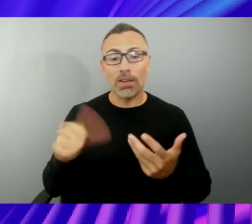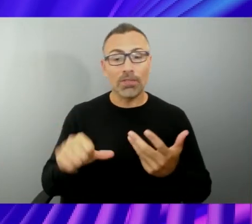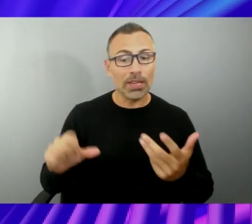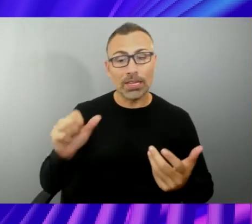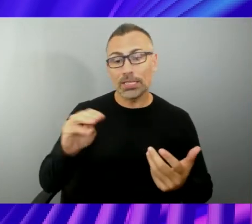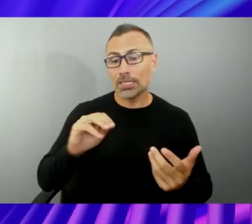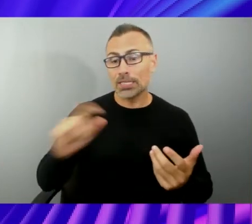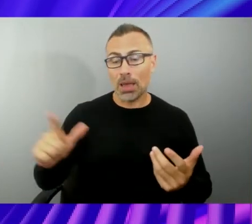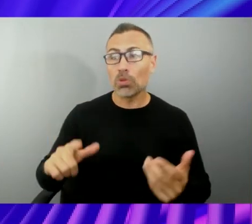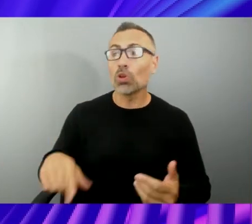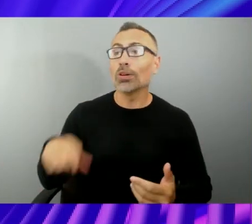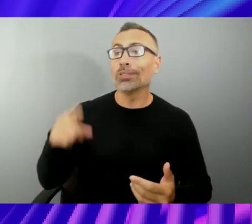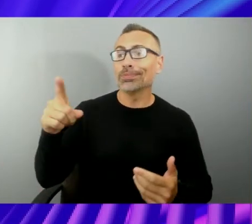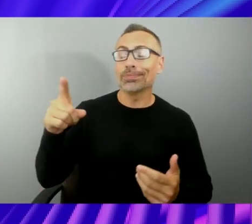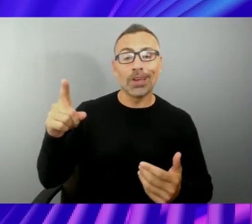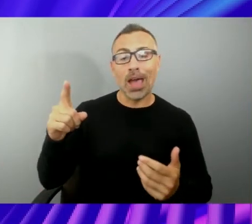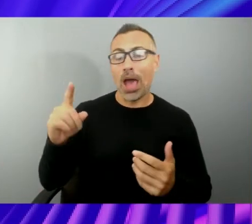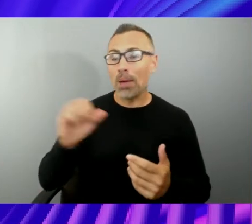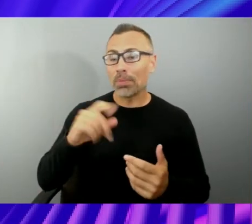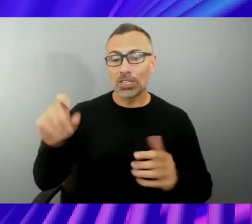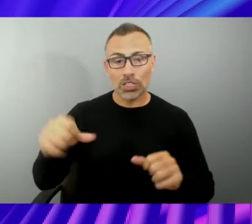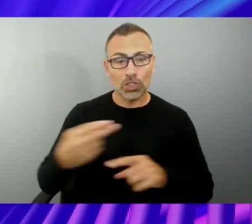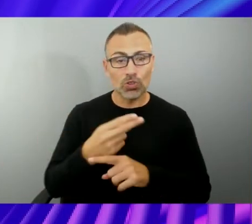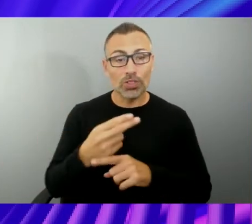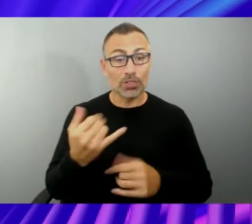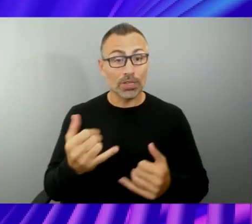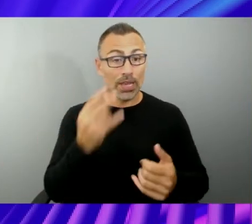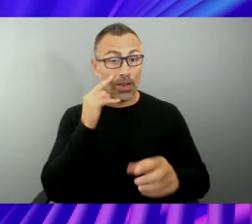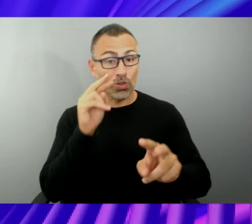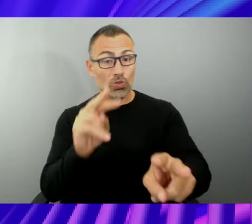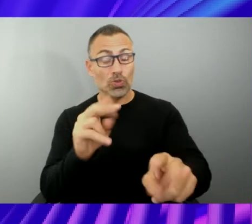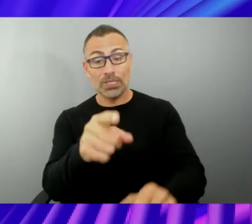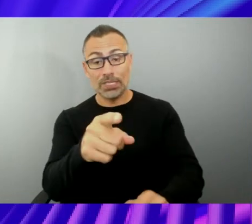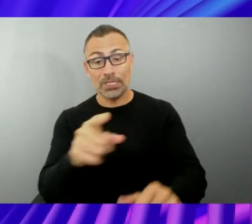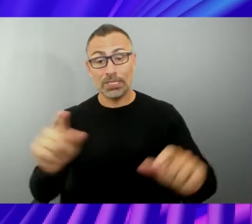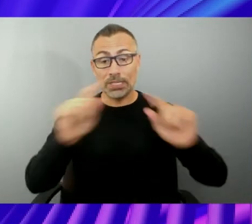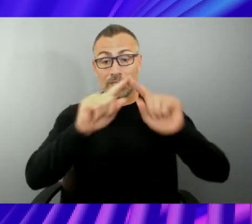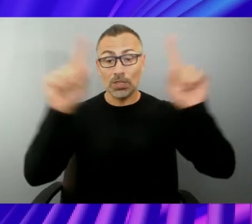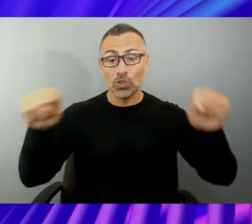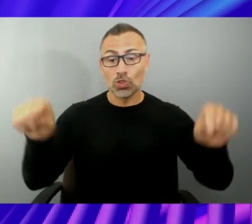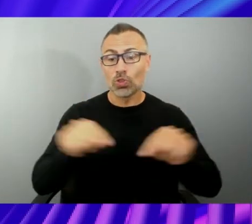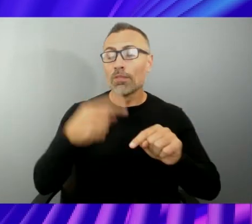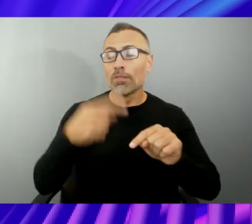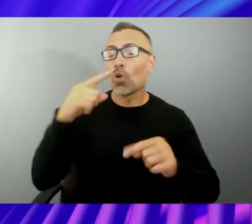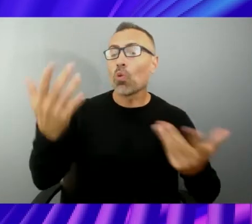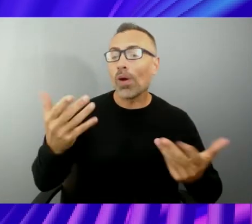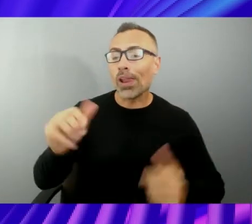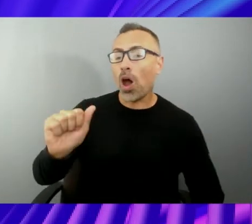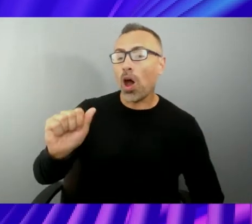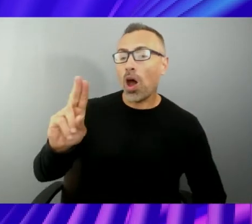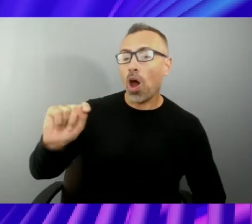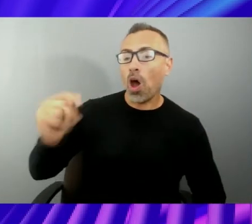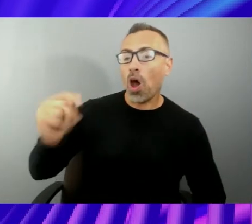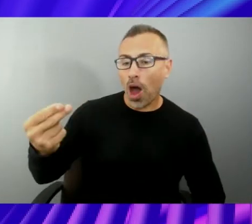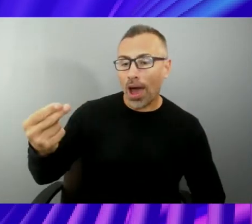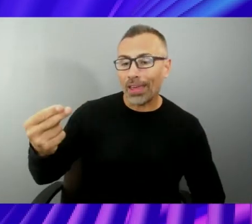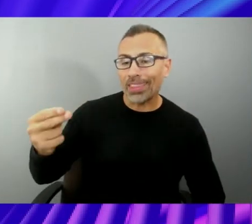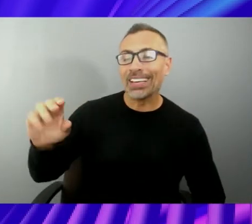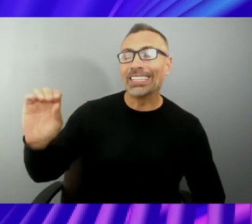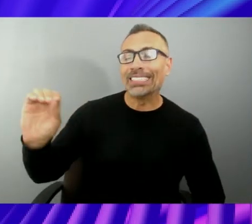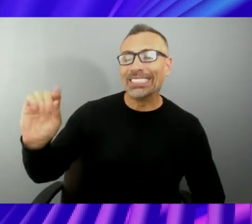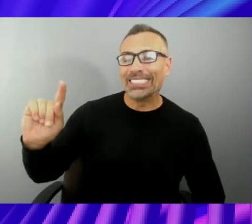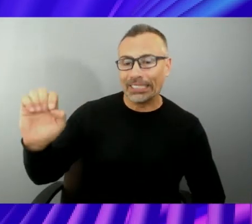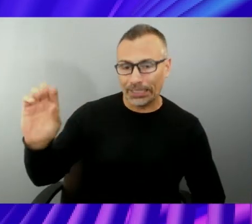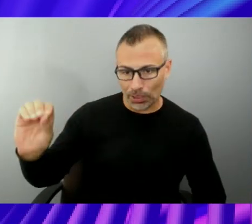now R0 screen, you see it. Yep. And yes, they are going to enter the R0 user ID password here. For R0 is also, it's similar,